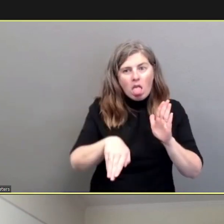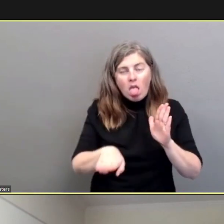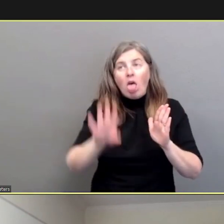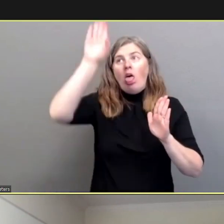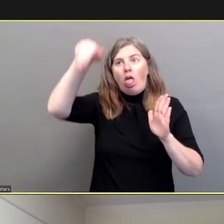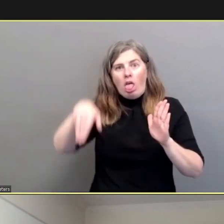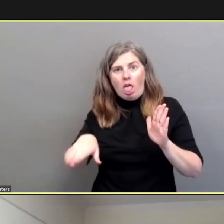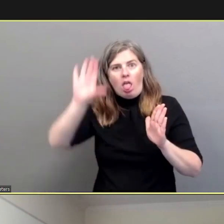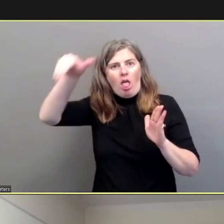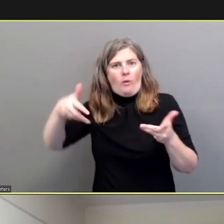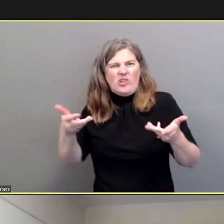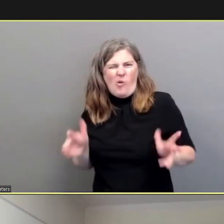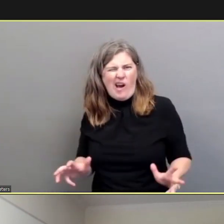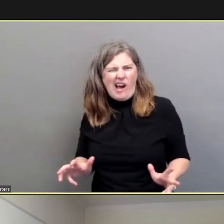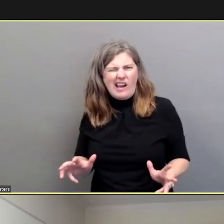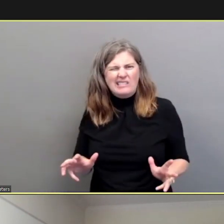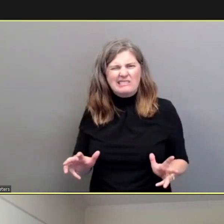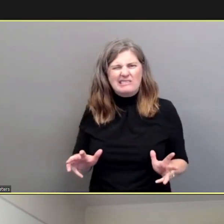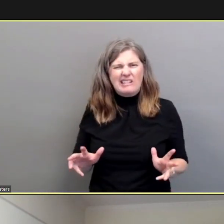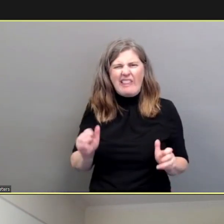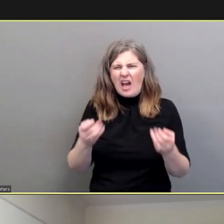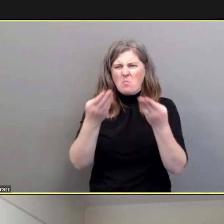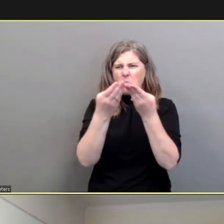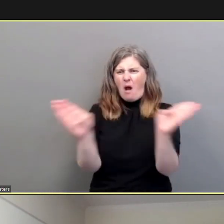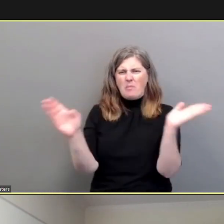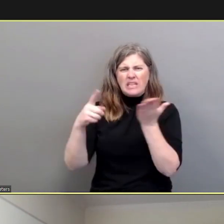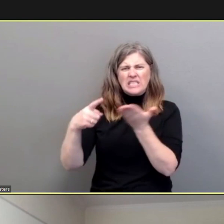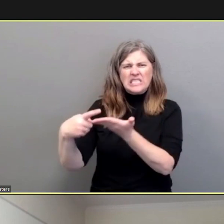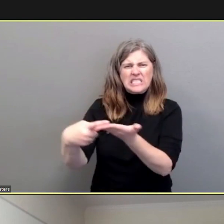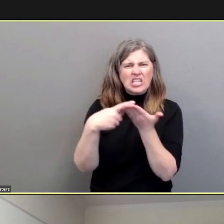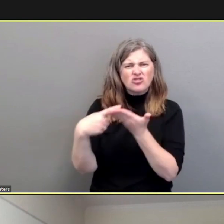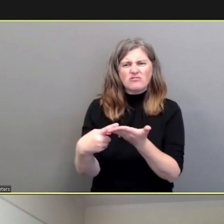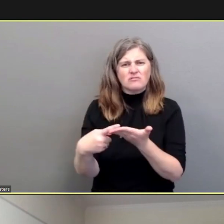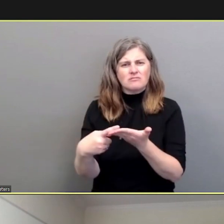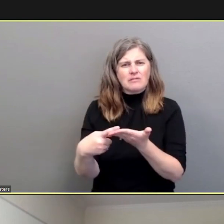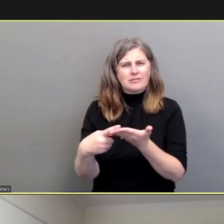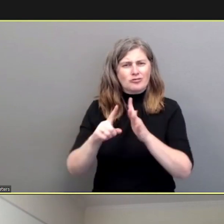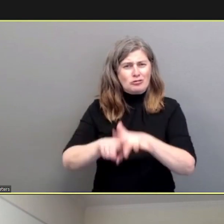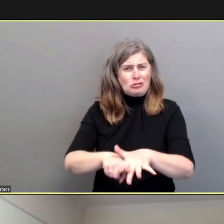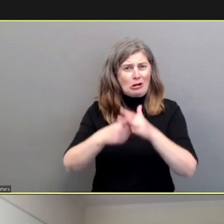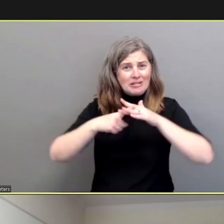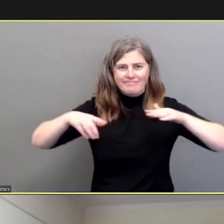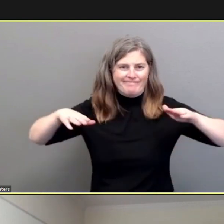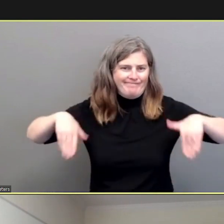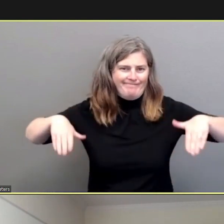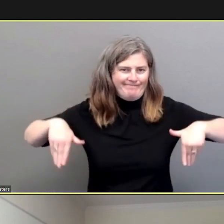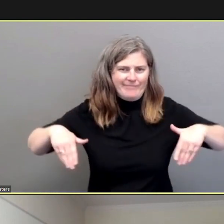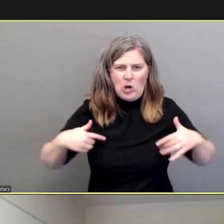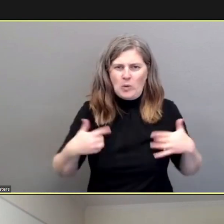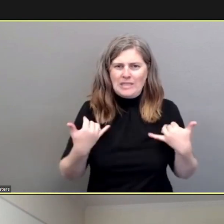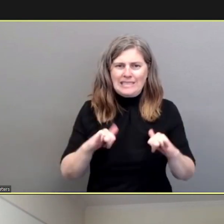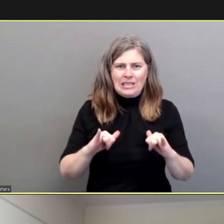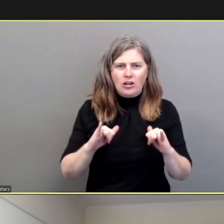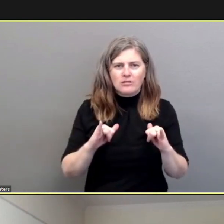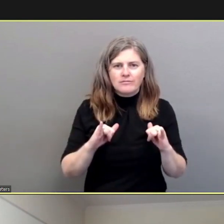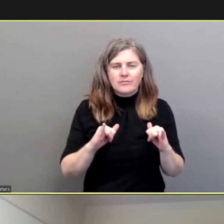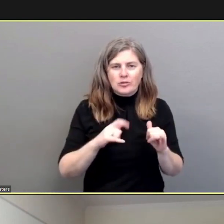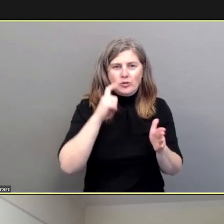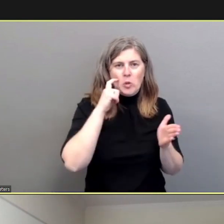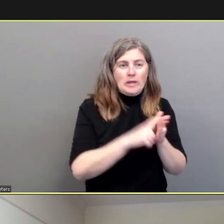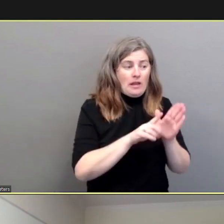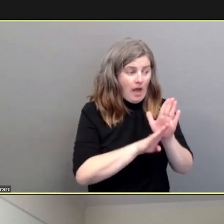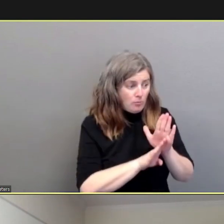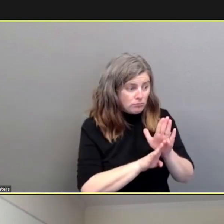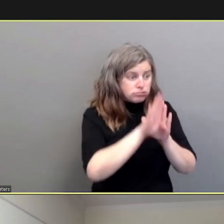don't think the public discussion about that is fully started, because we're kind of fighting the fires of these rises